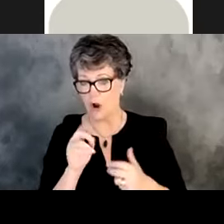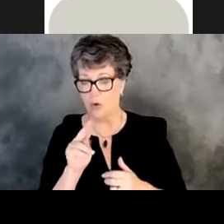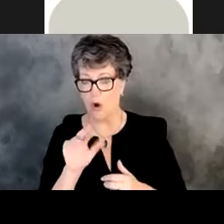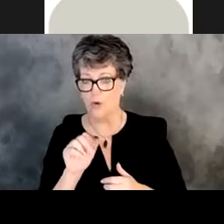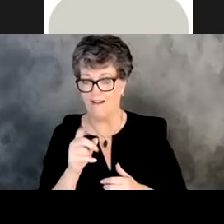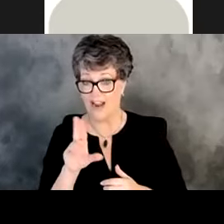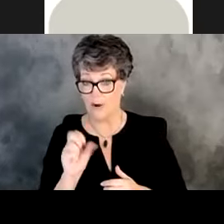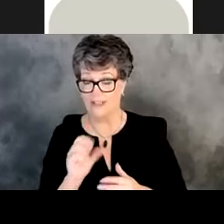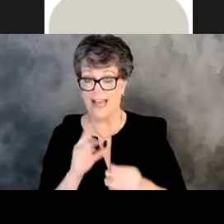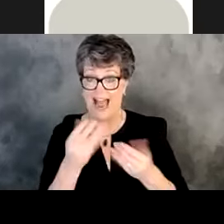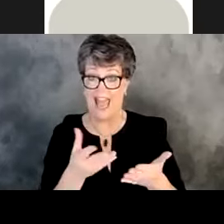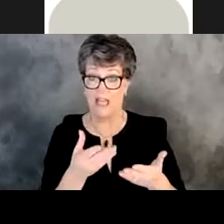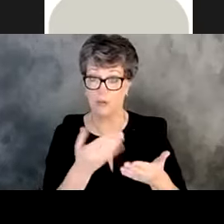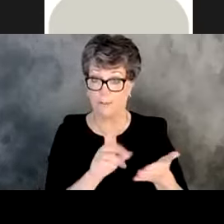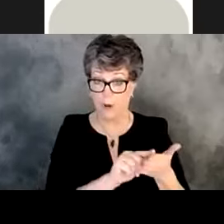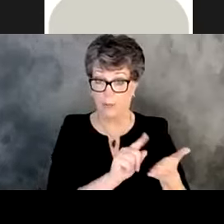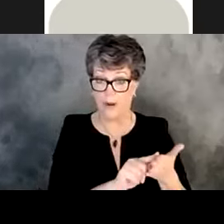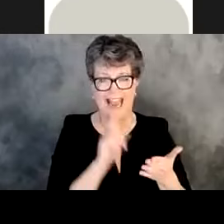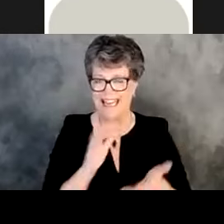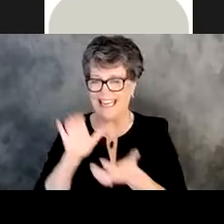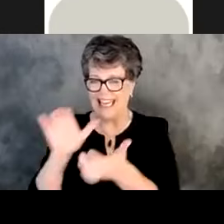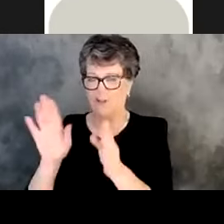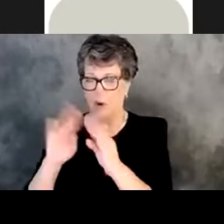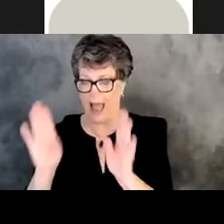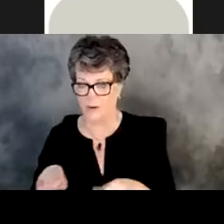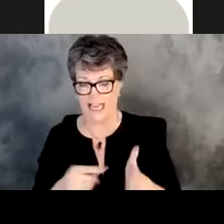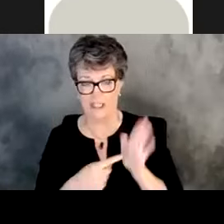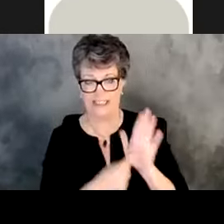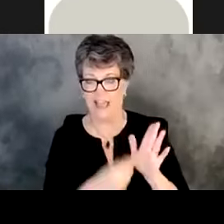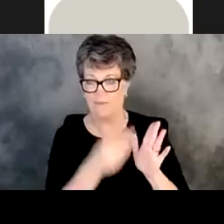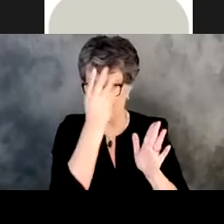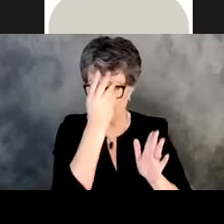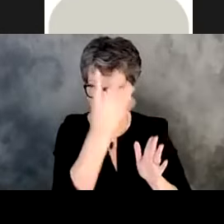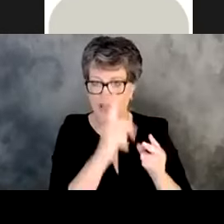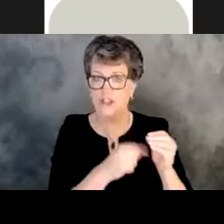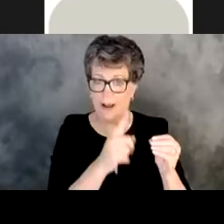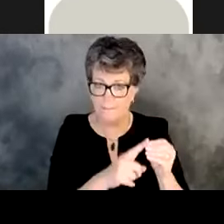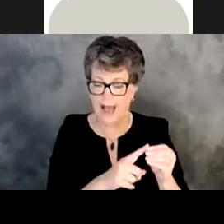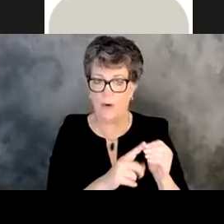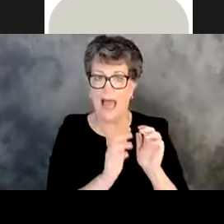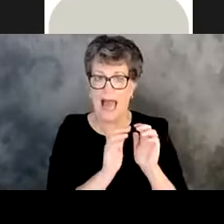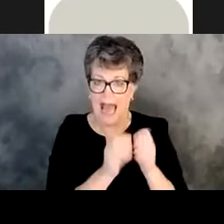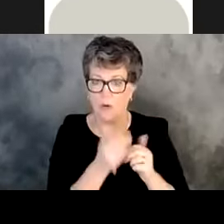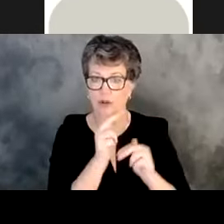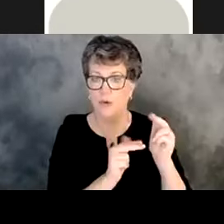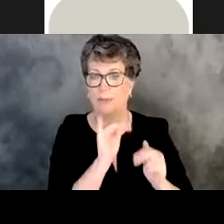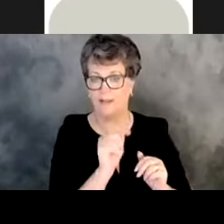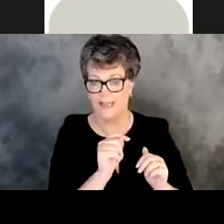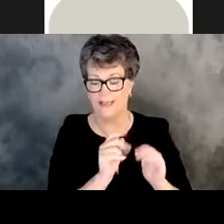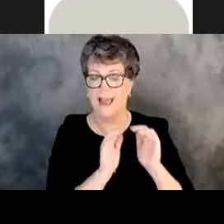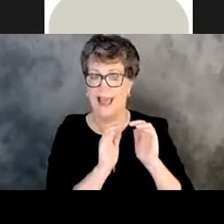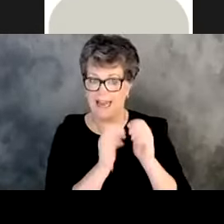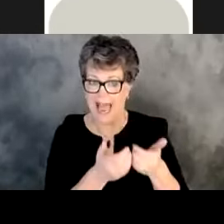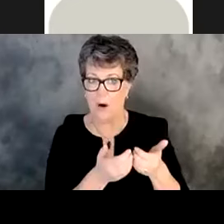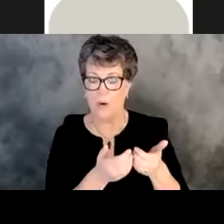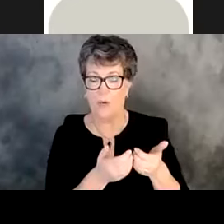blueprint, I haven't handed you a house. Right? I just have given you the information about how to build it and how to